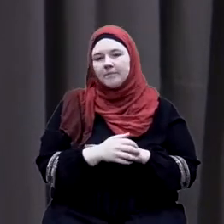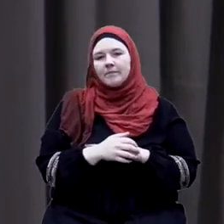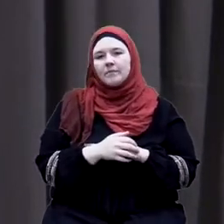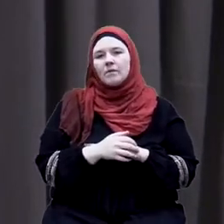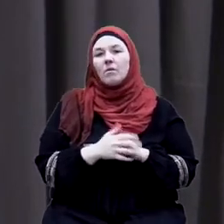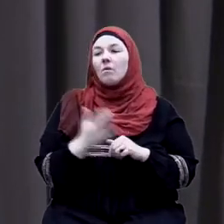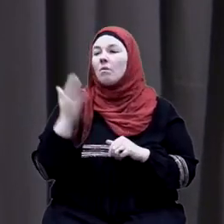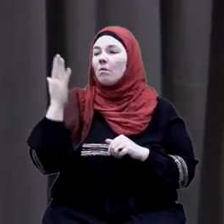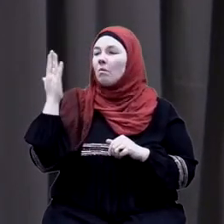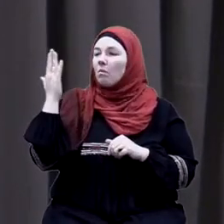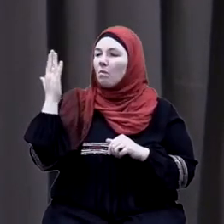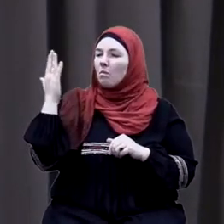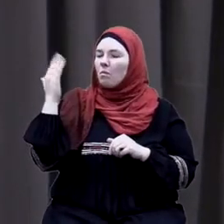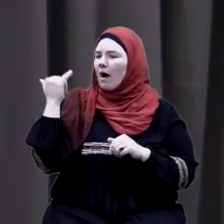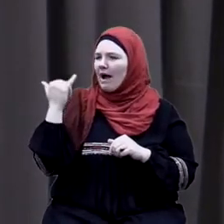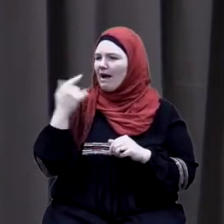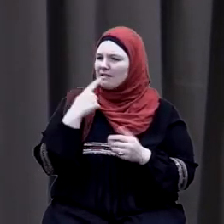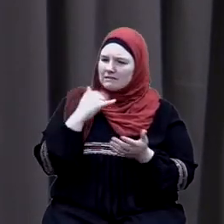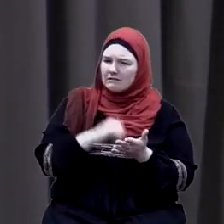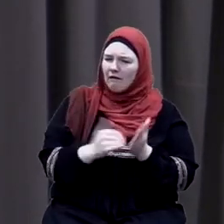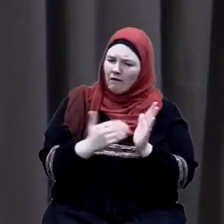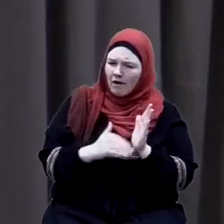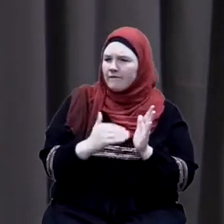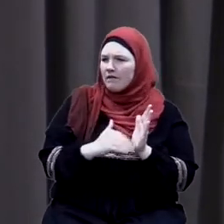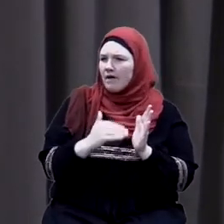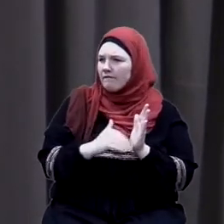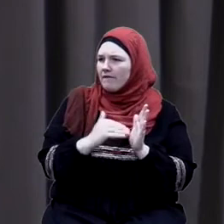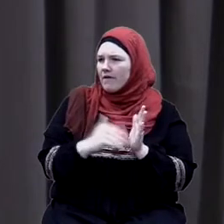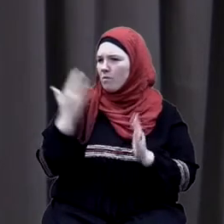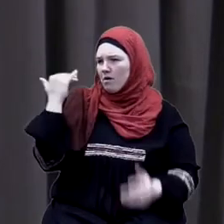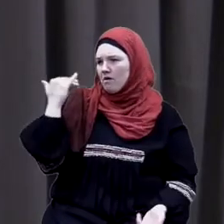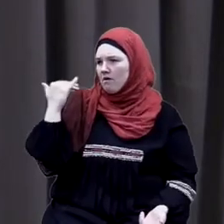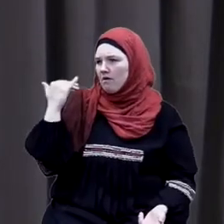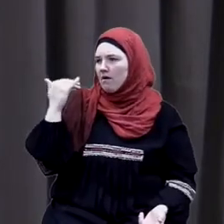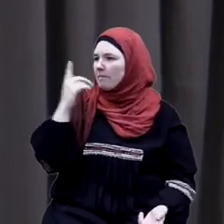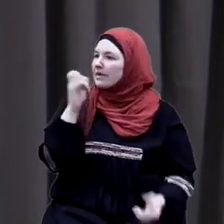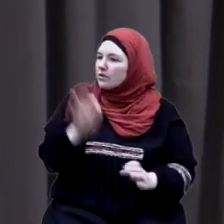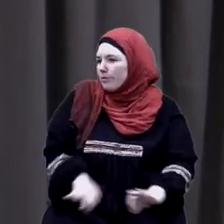to be considered the most important issue we should live for.